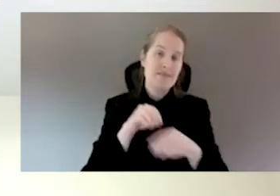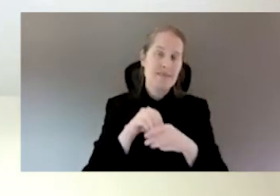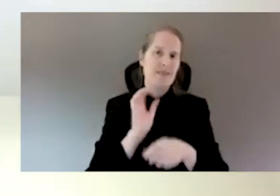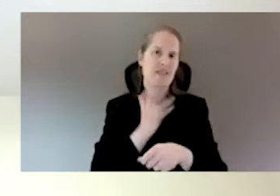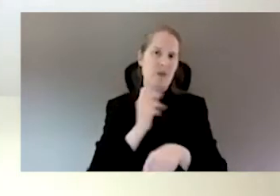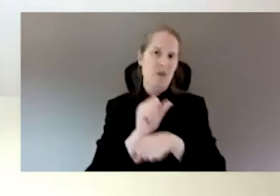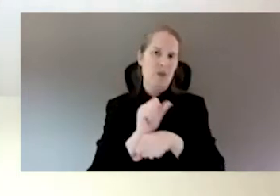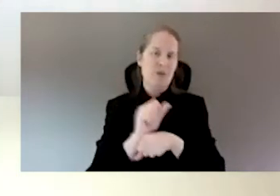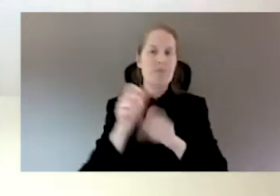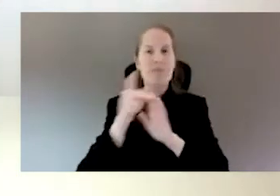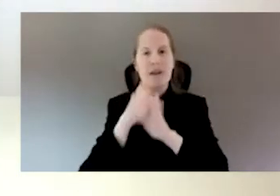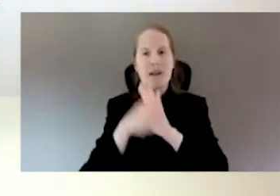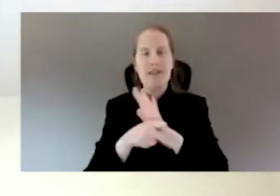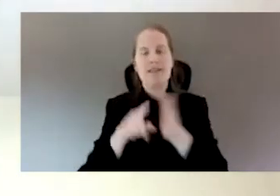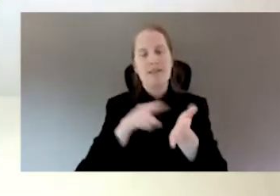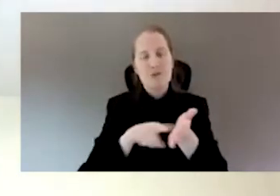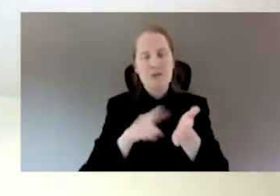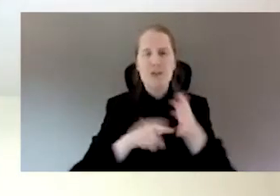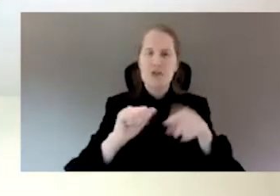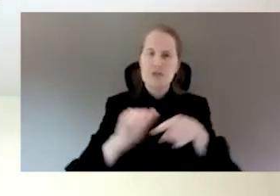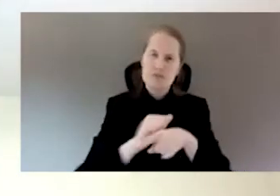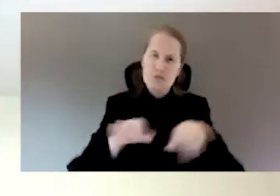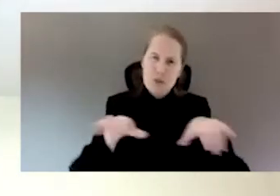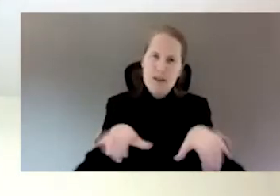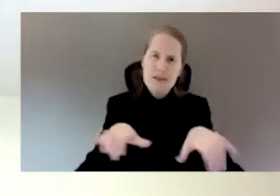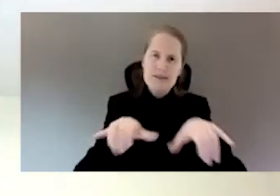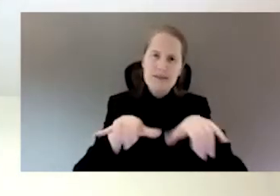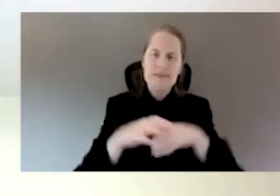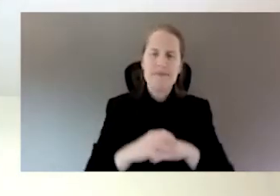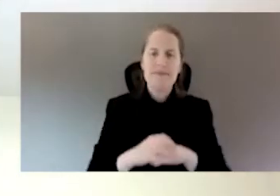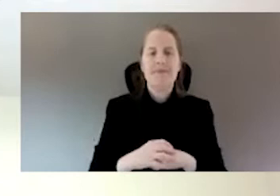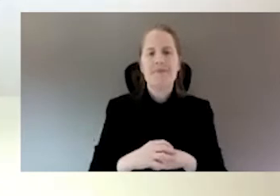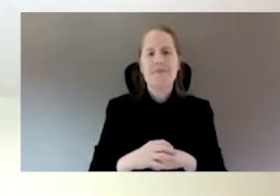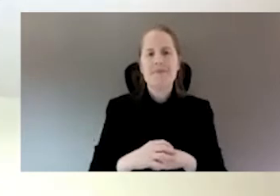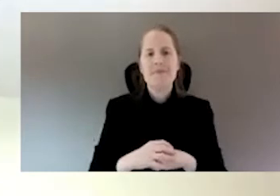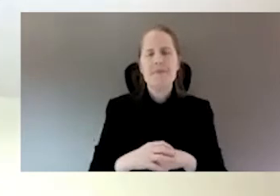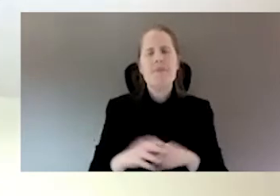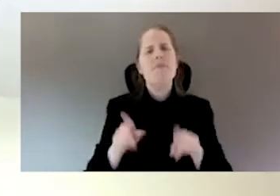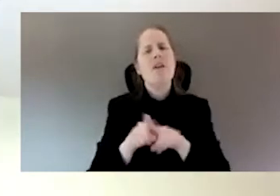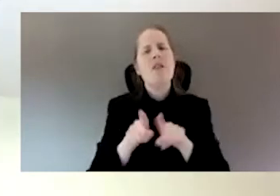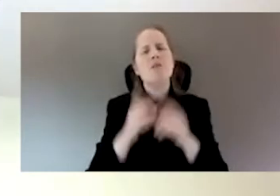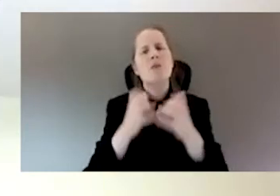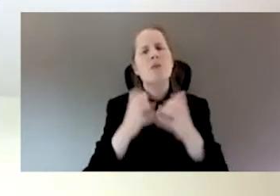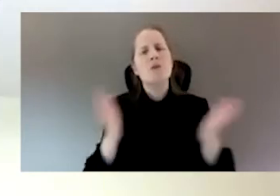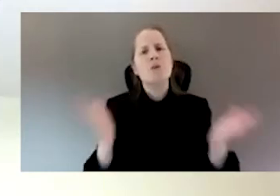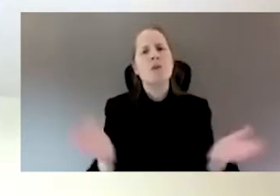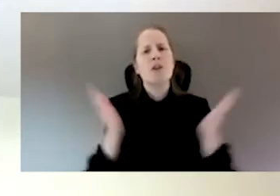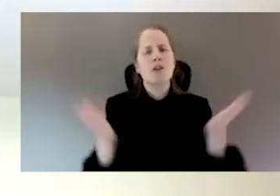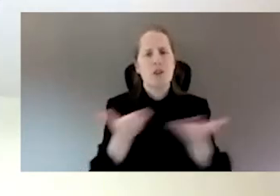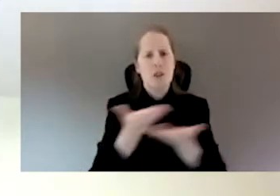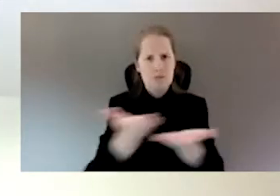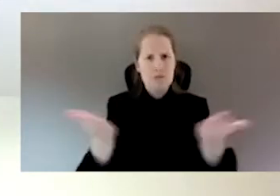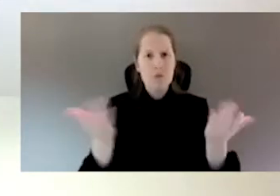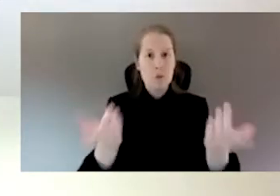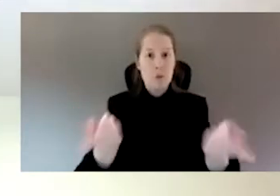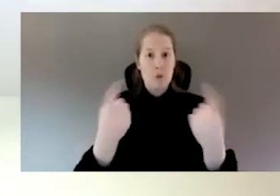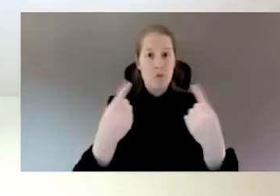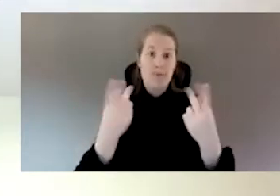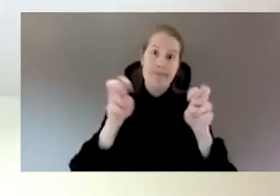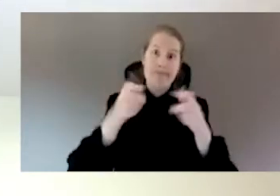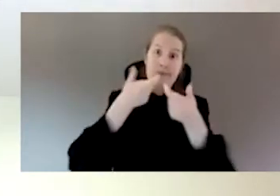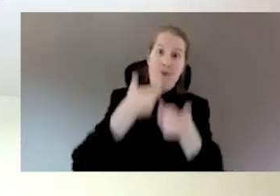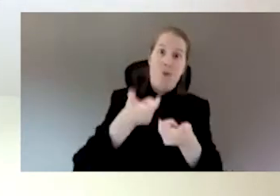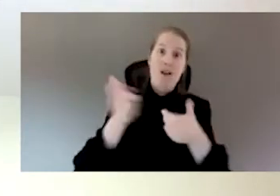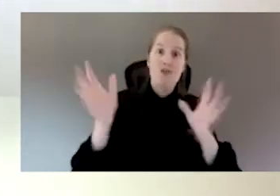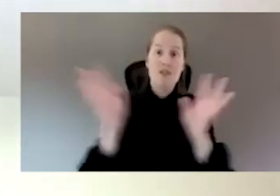of policy, research, and practice. I also want to encourage all of you attending the